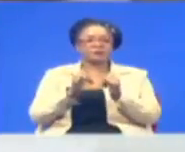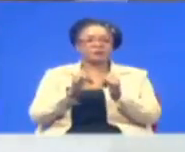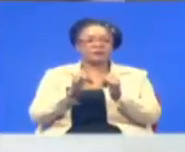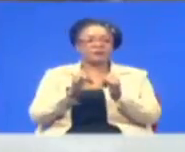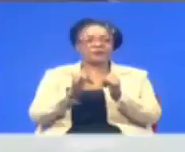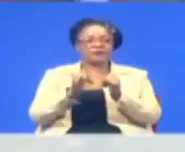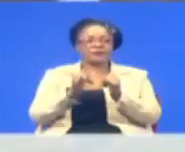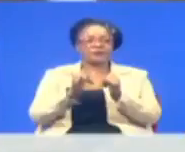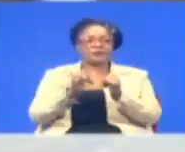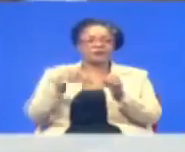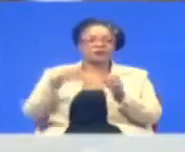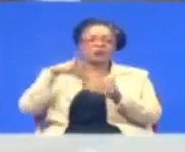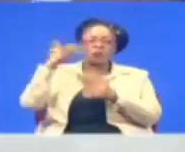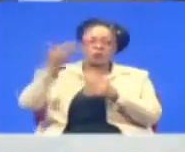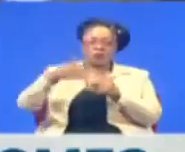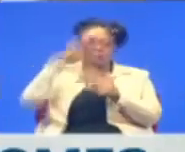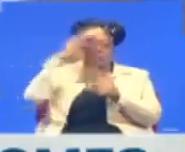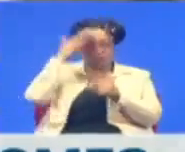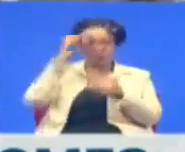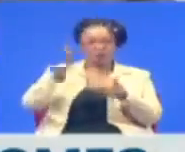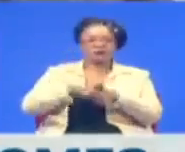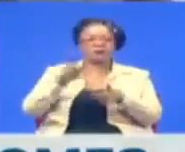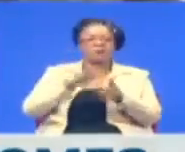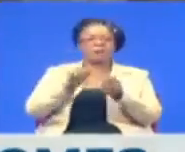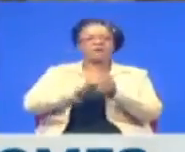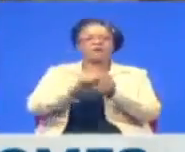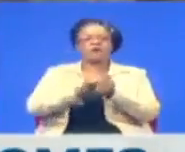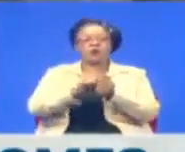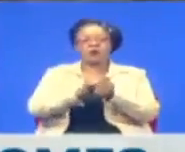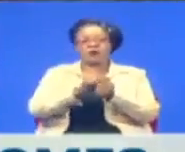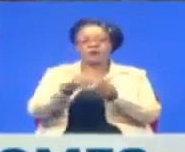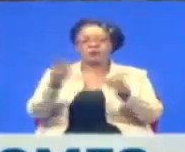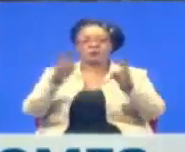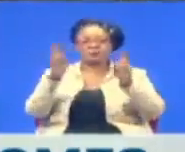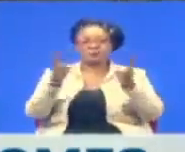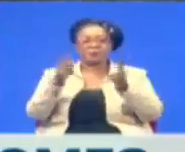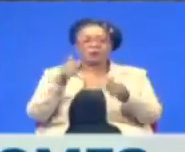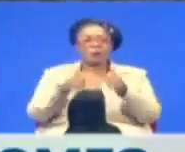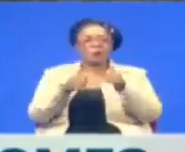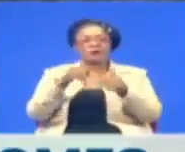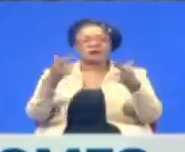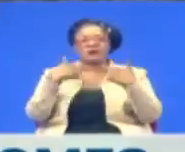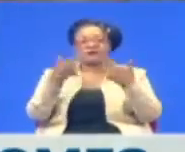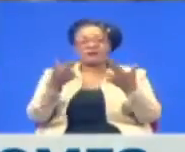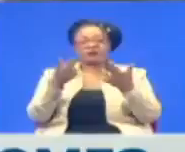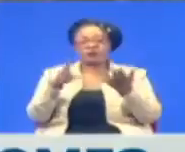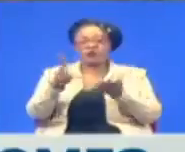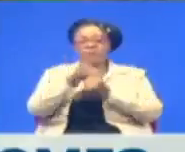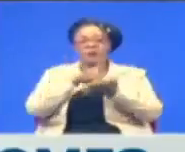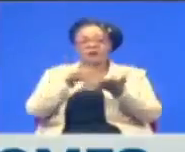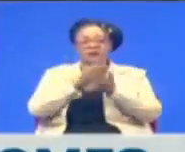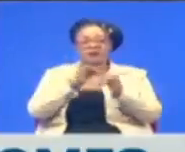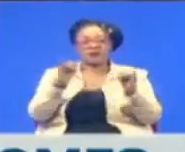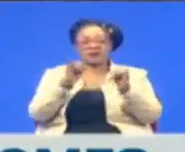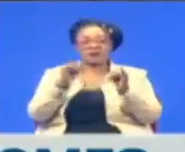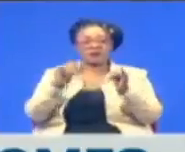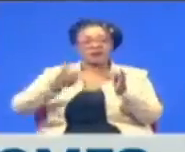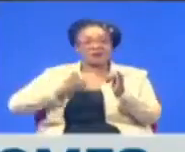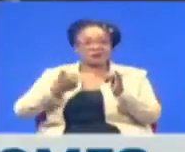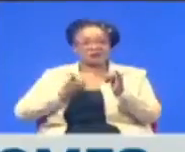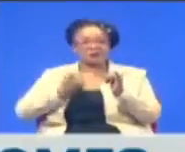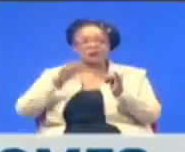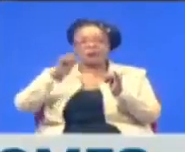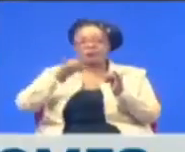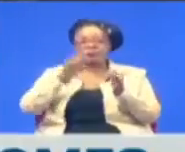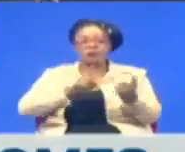They are often known as mama fua from the Swahili title, which refers to domestic cleaning ladies. You'd probably meet